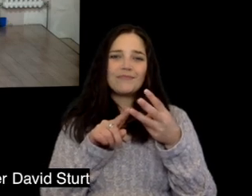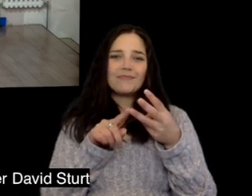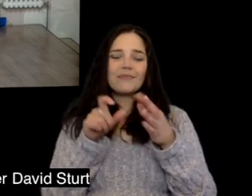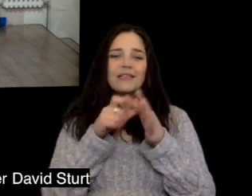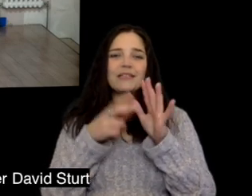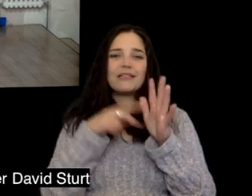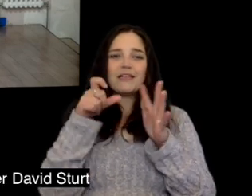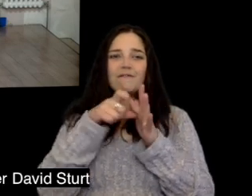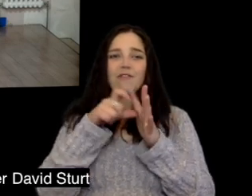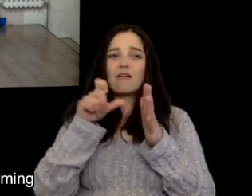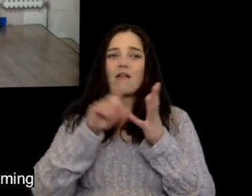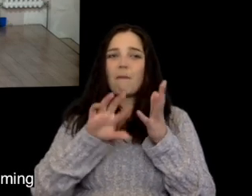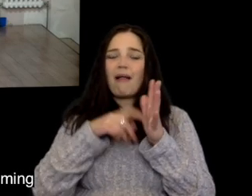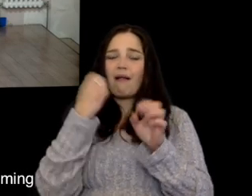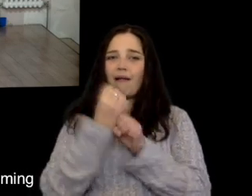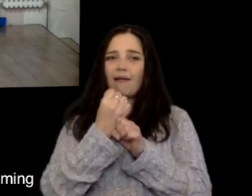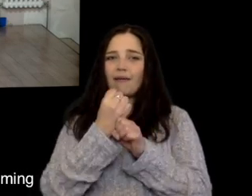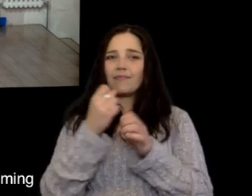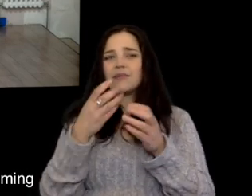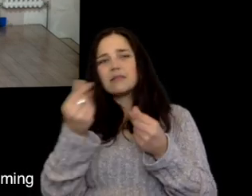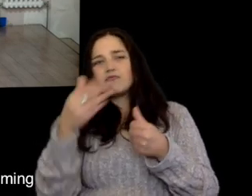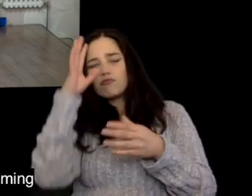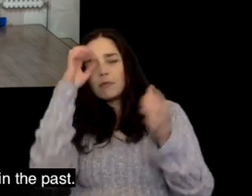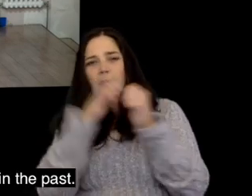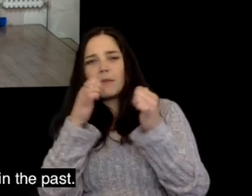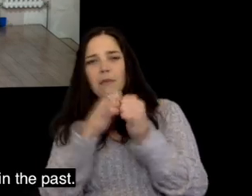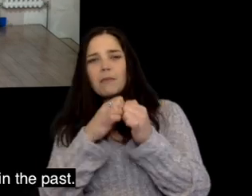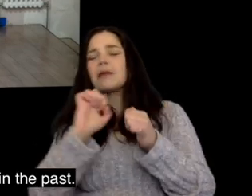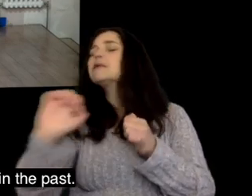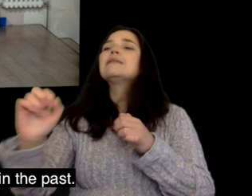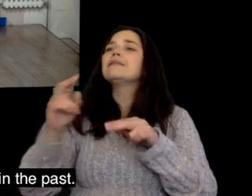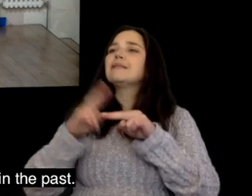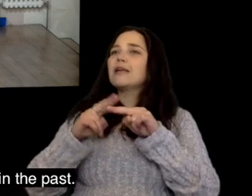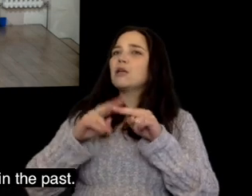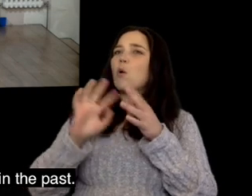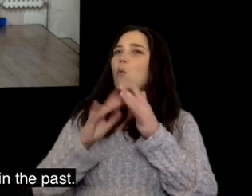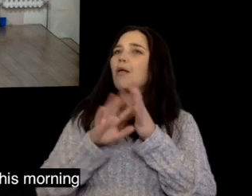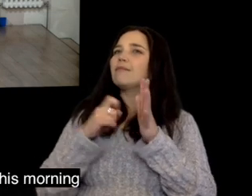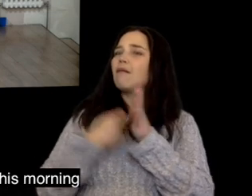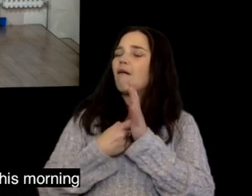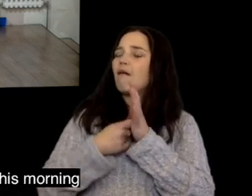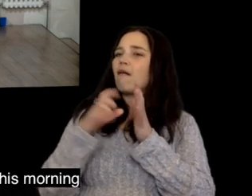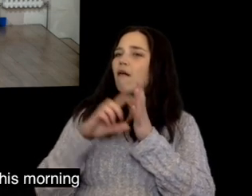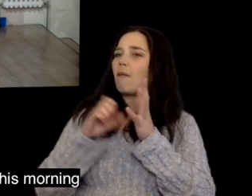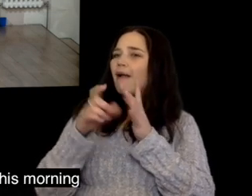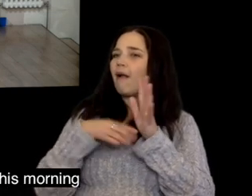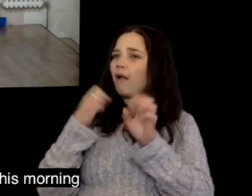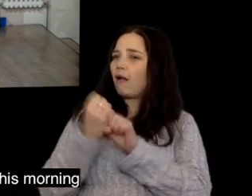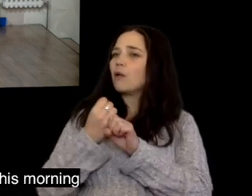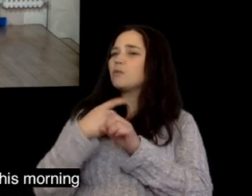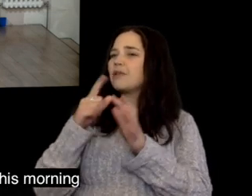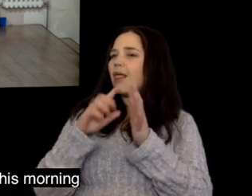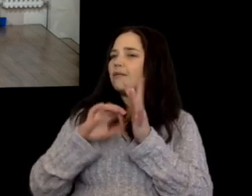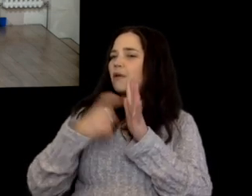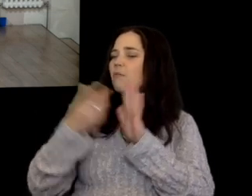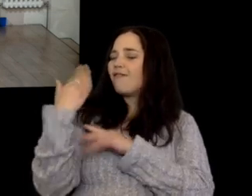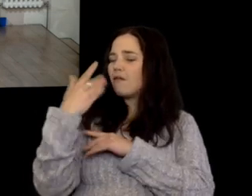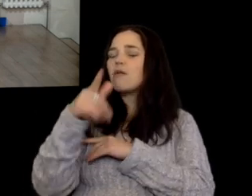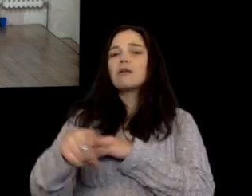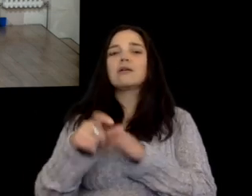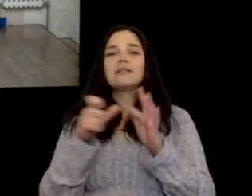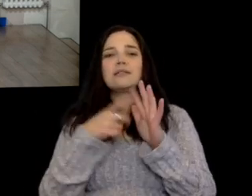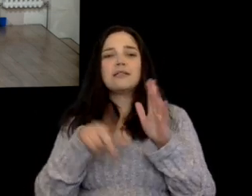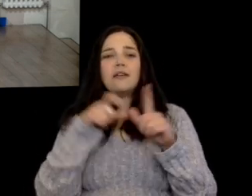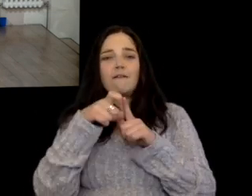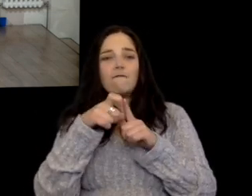Good, next one, Colin. David Cumming. Some of you will remember David's dad, who was Walter Cumming, who was one of our elders in the past.